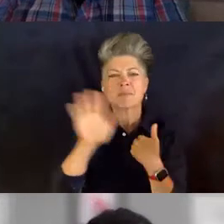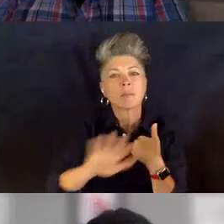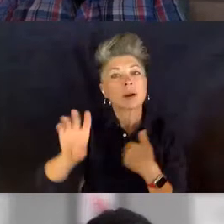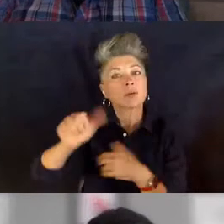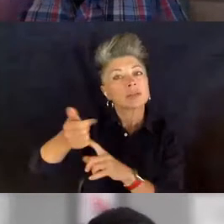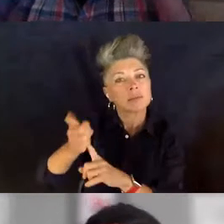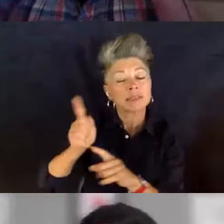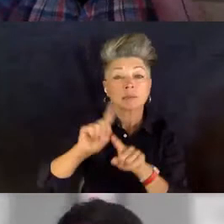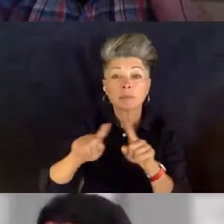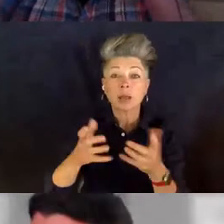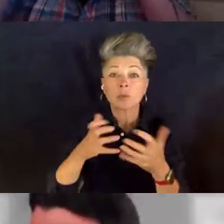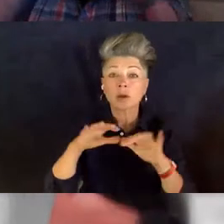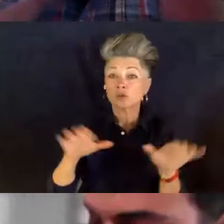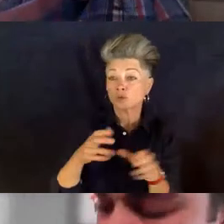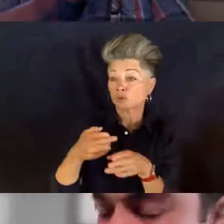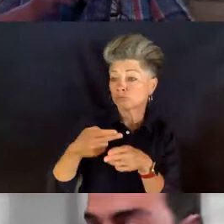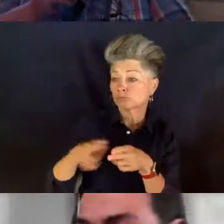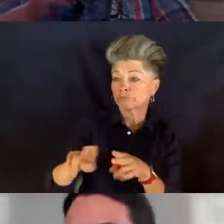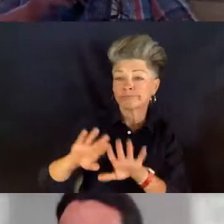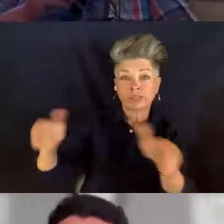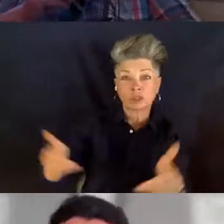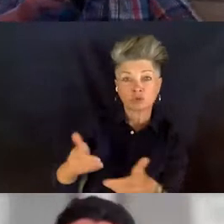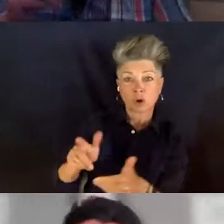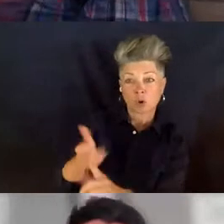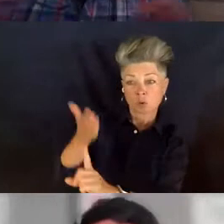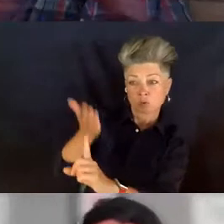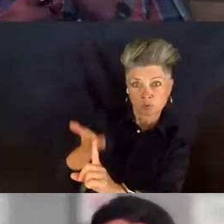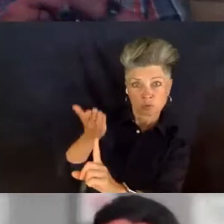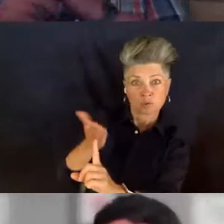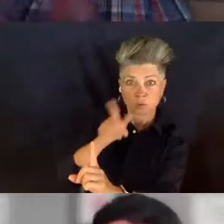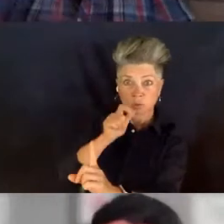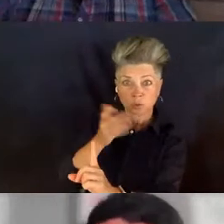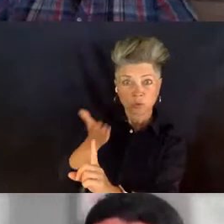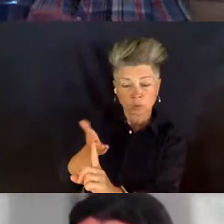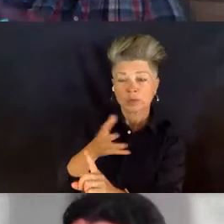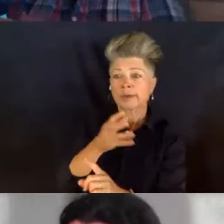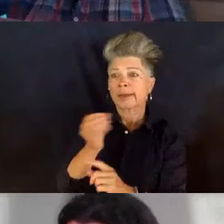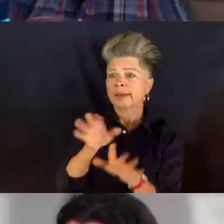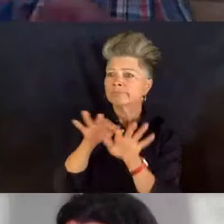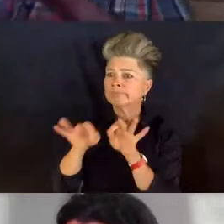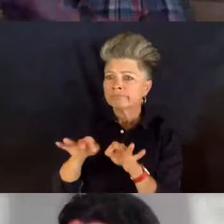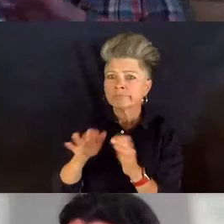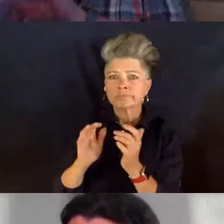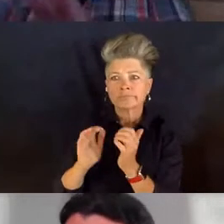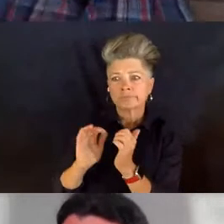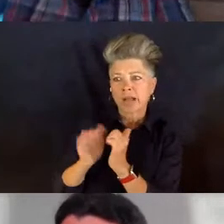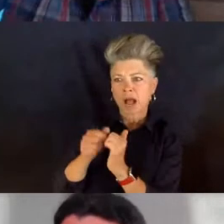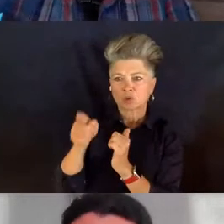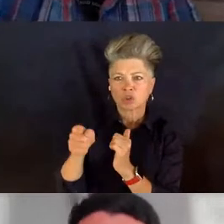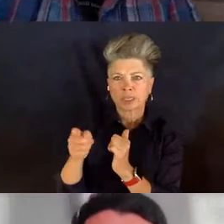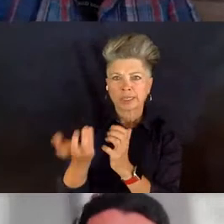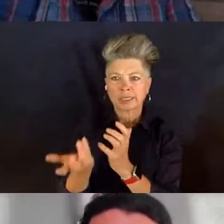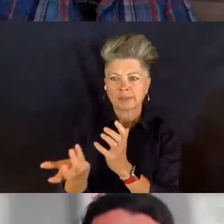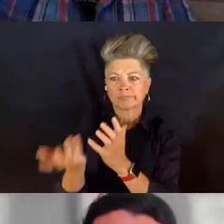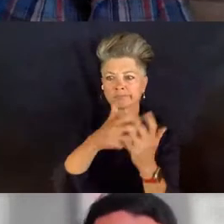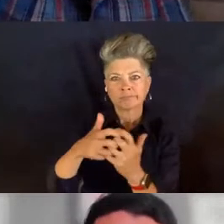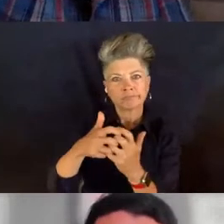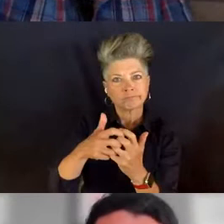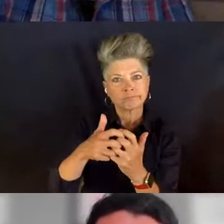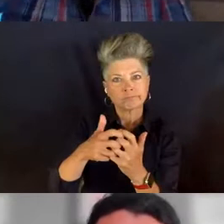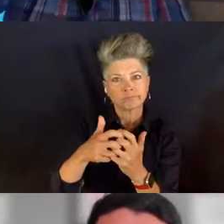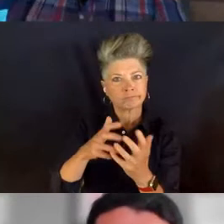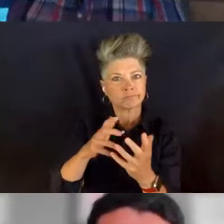to do a little bit of intro in terms of how she fits in with a